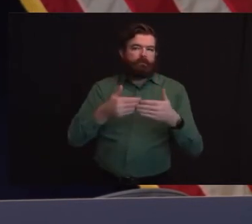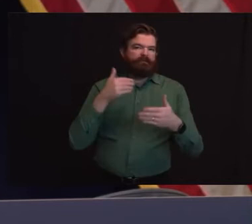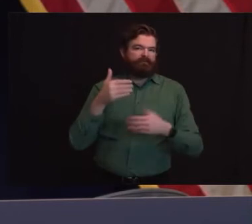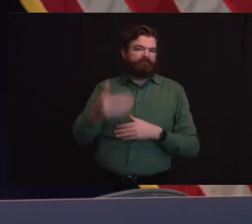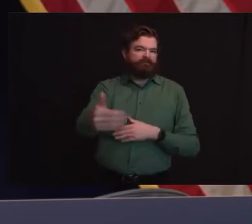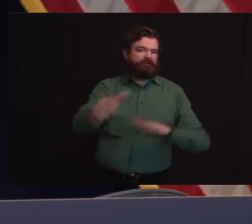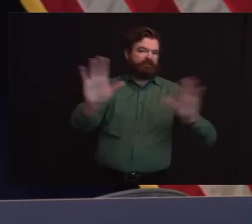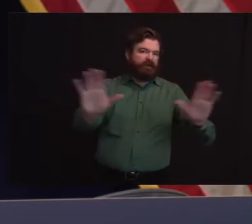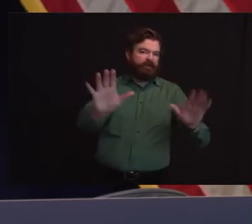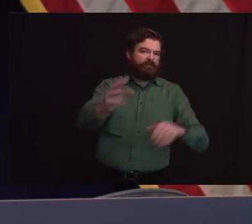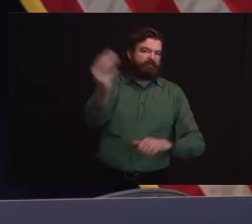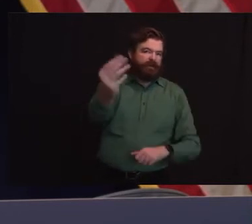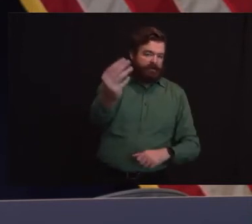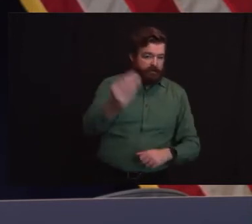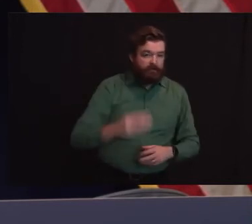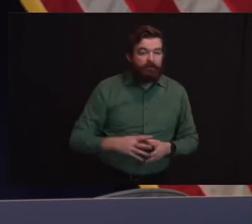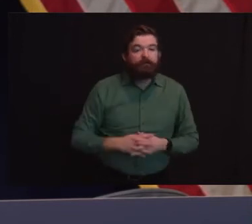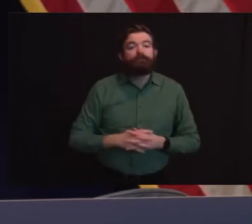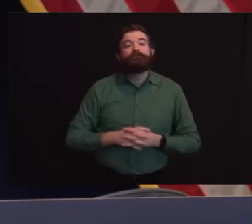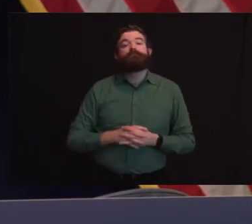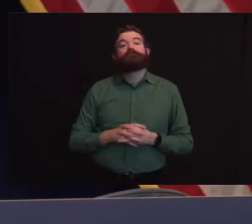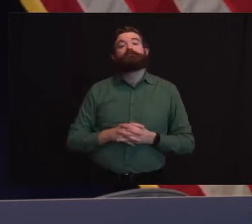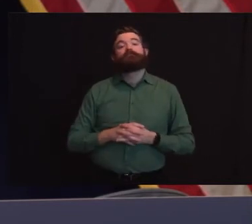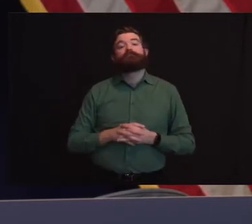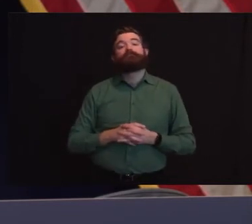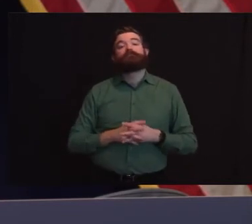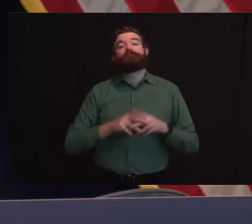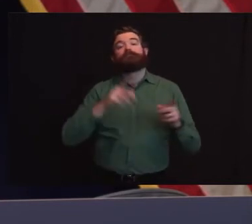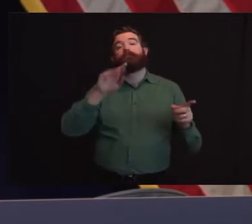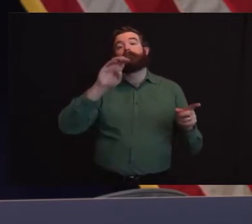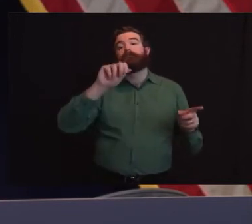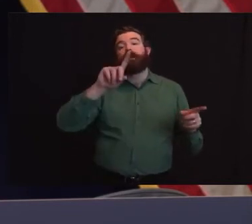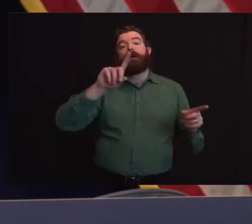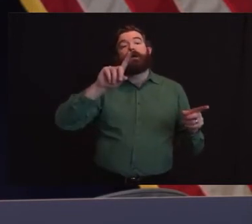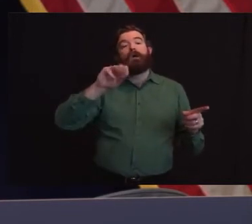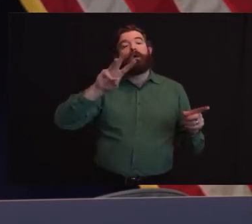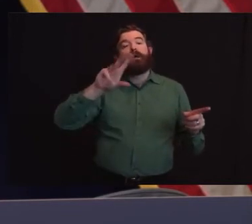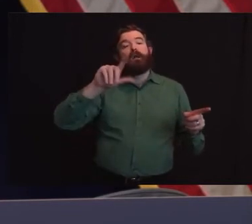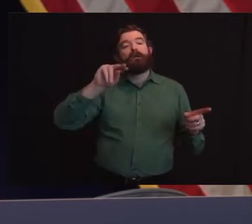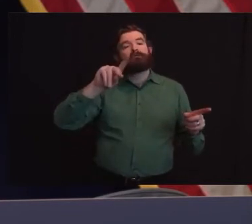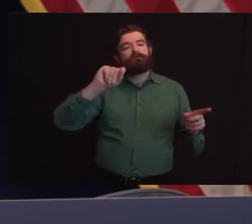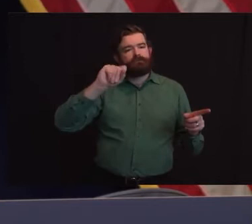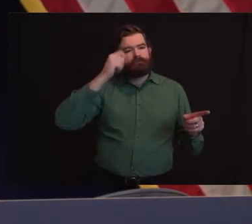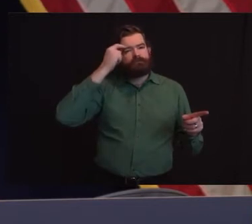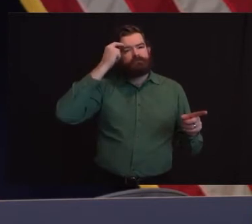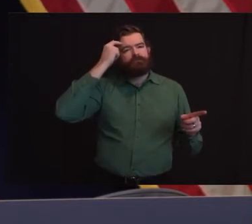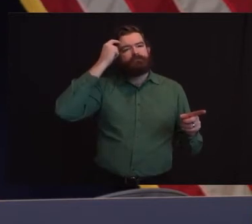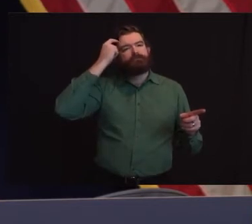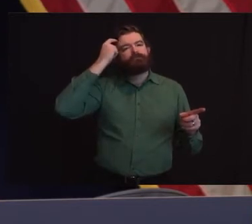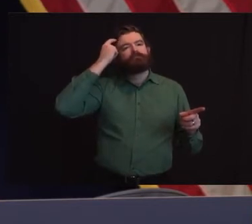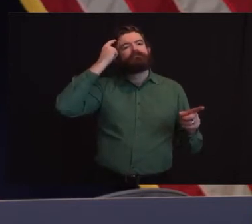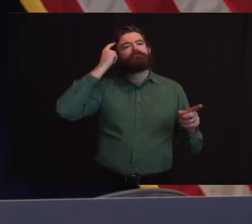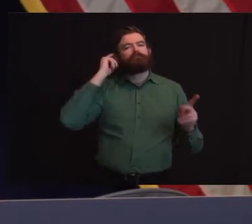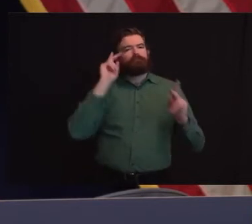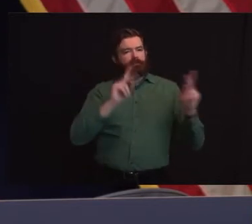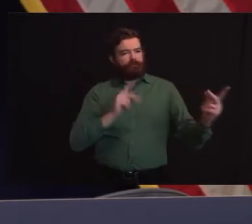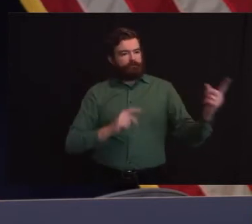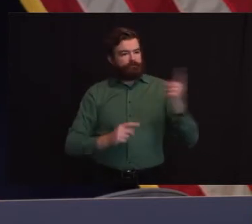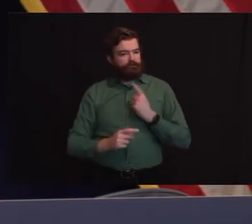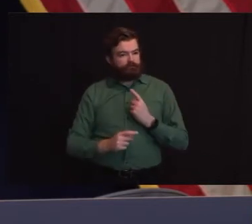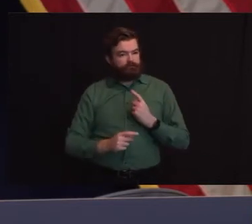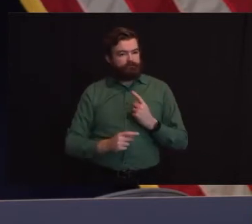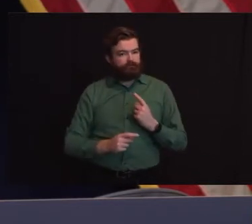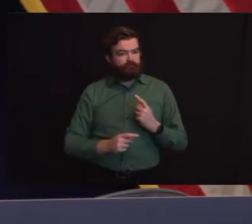at the Meadowlands racetrack, I was asked before you got there, Gov, could I ever have envisioned the racetrack being it?